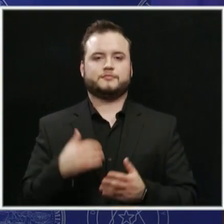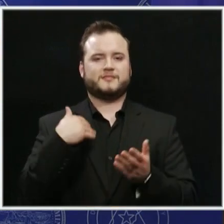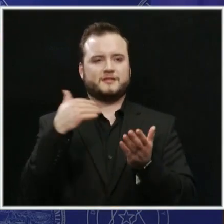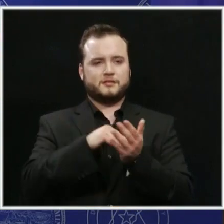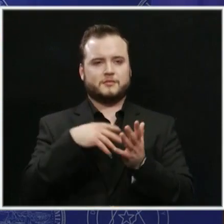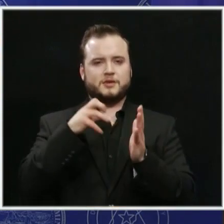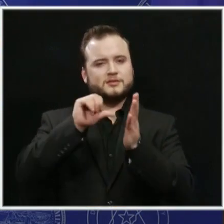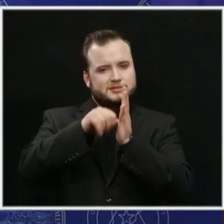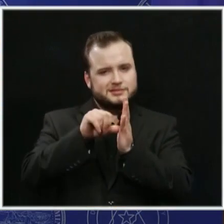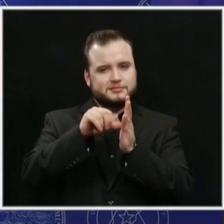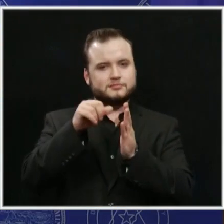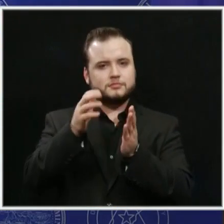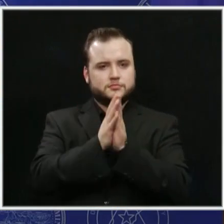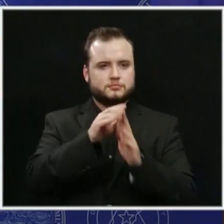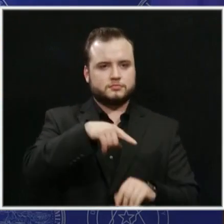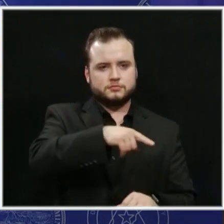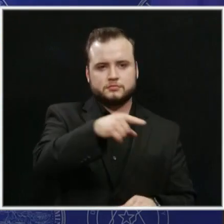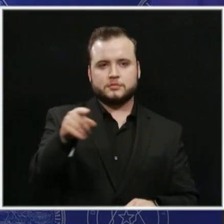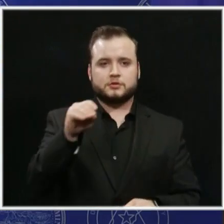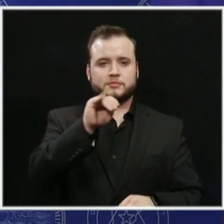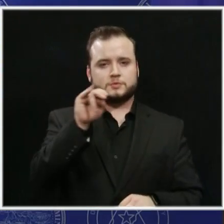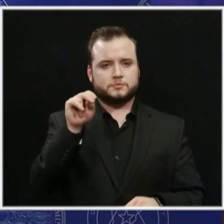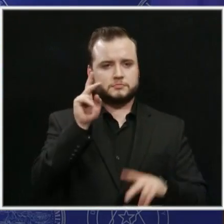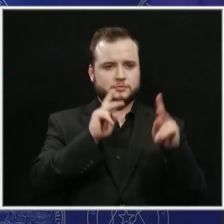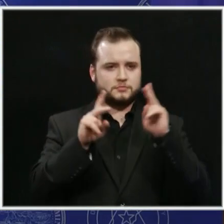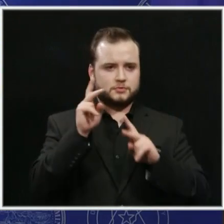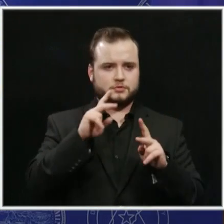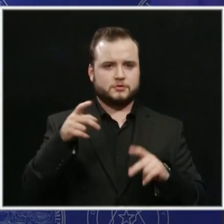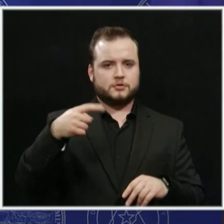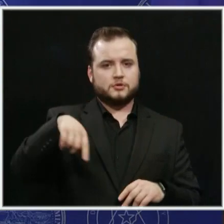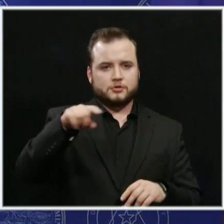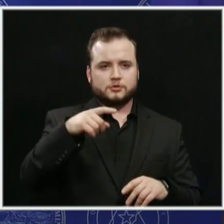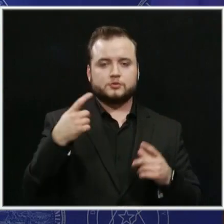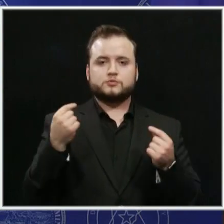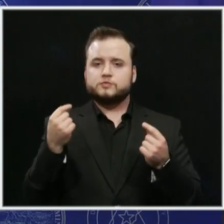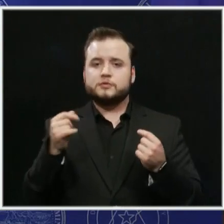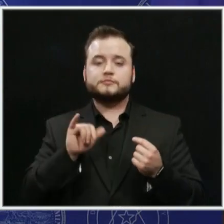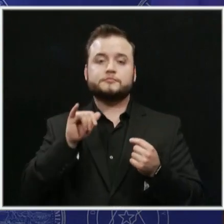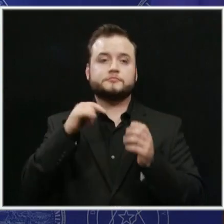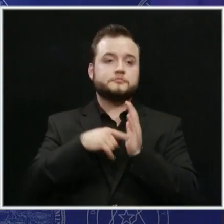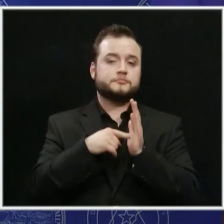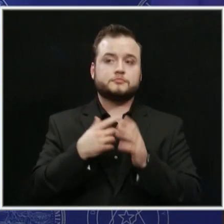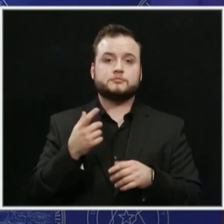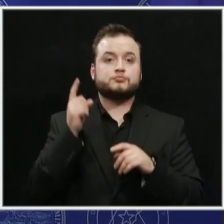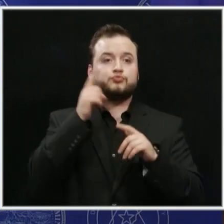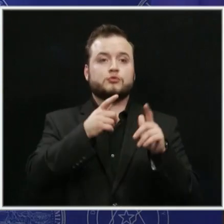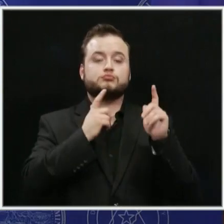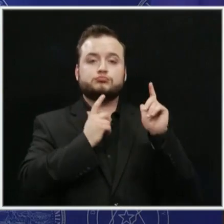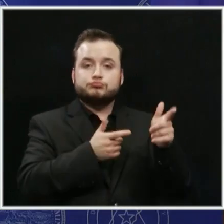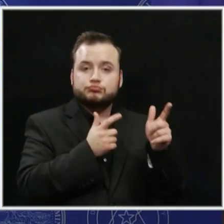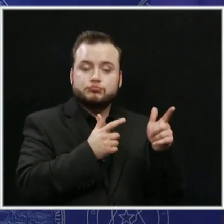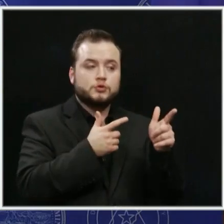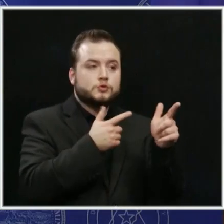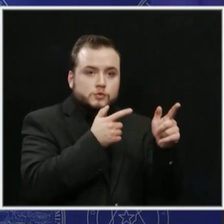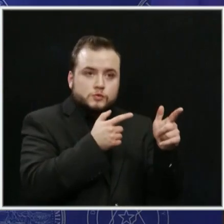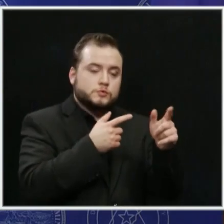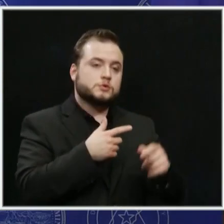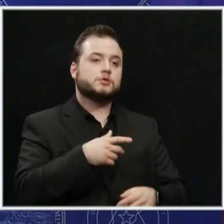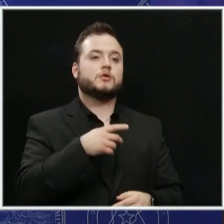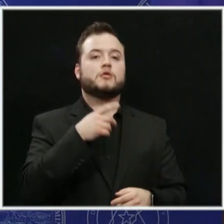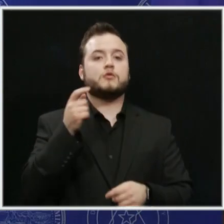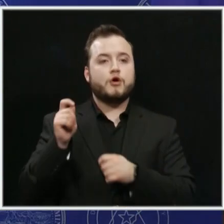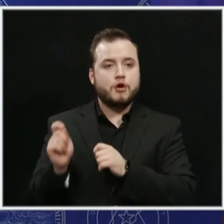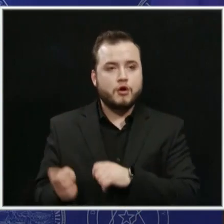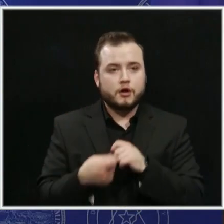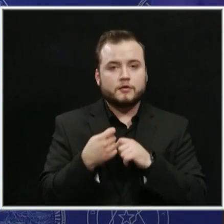the only way this is going to work, even with something like golf or shooting ranges or trails, is if we follow those